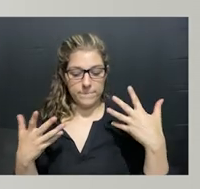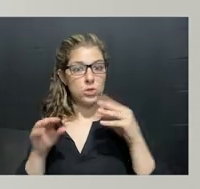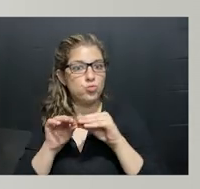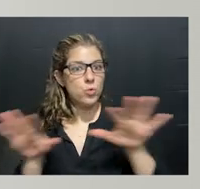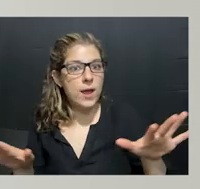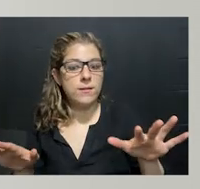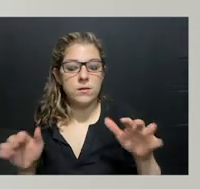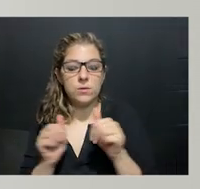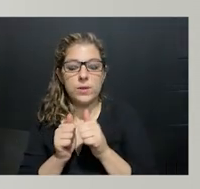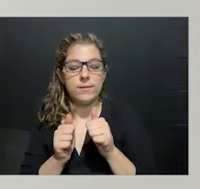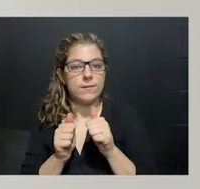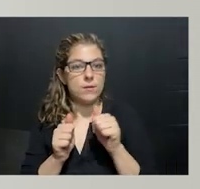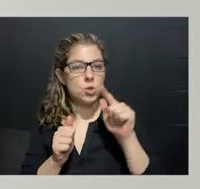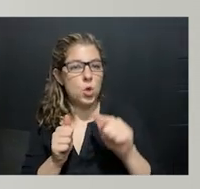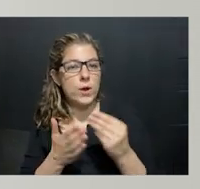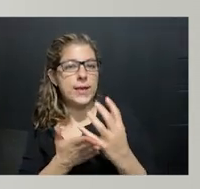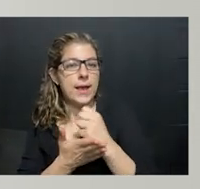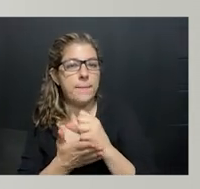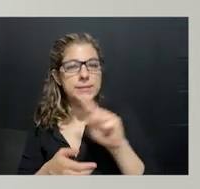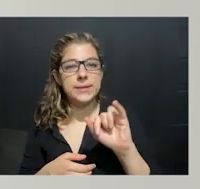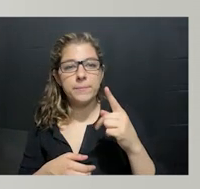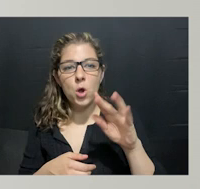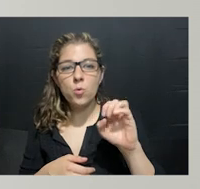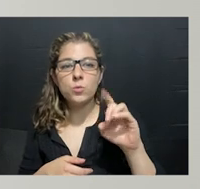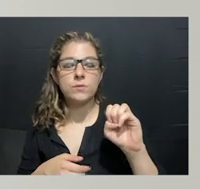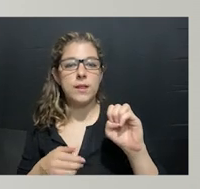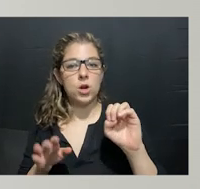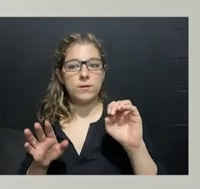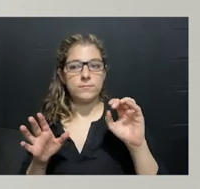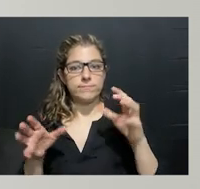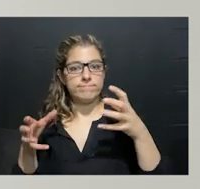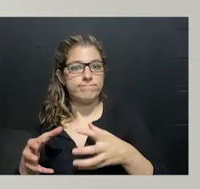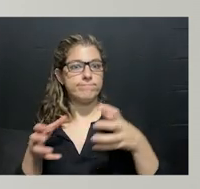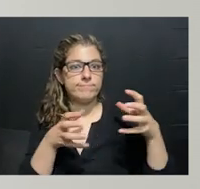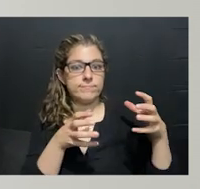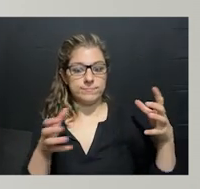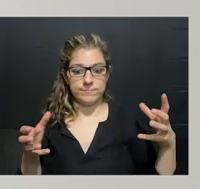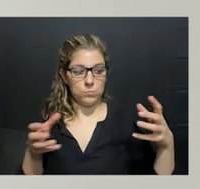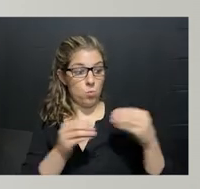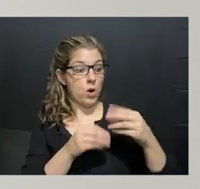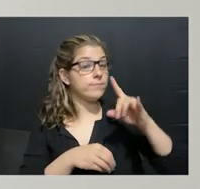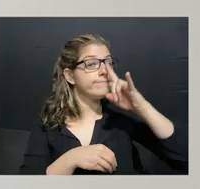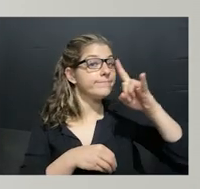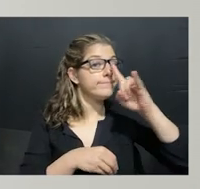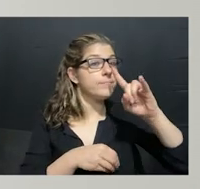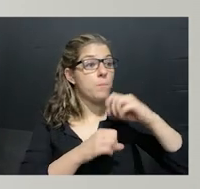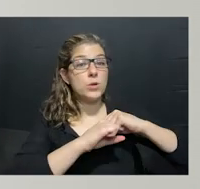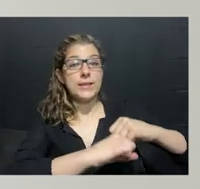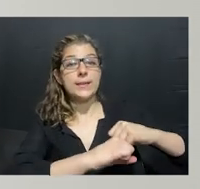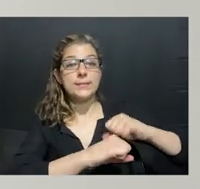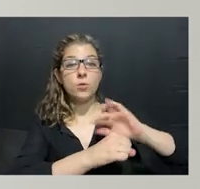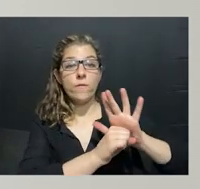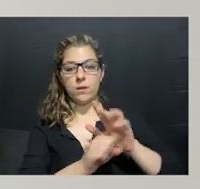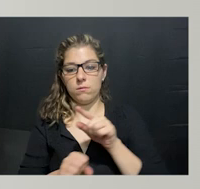spread rates amongst lower income zip codes that are side by side with more elite zip codes who have been protected in